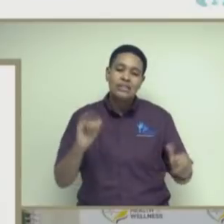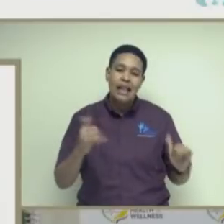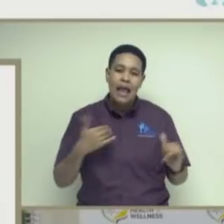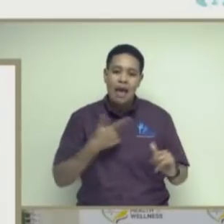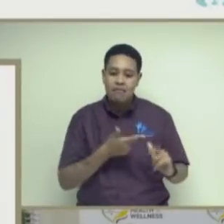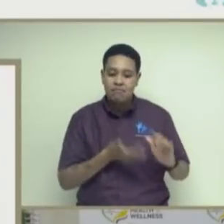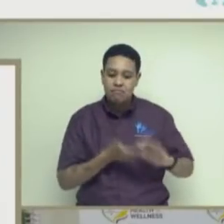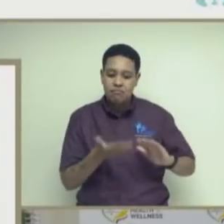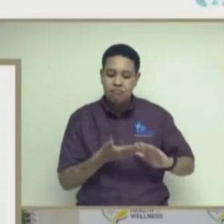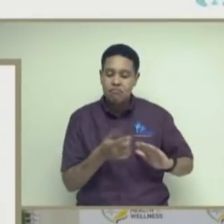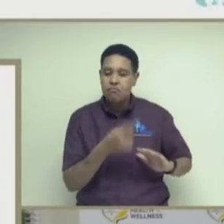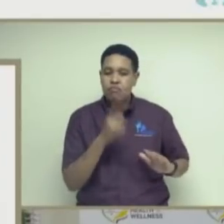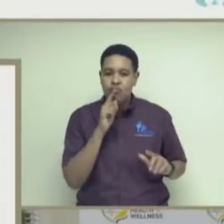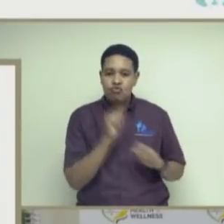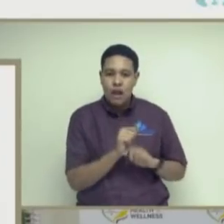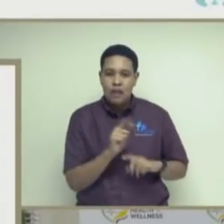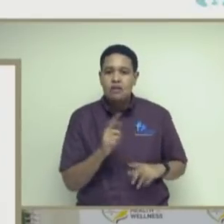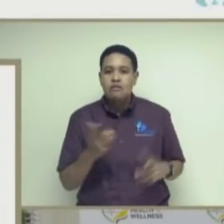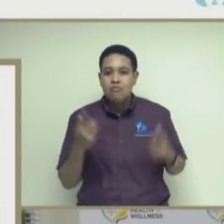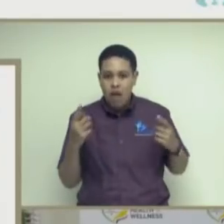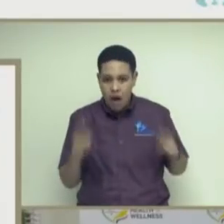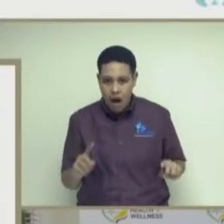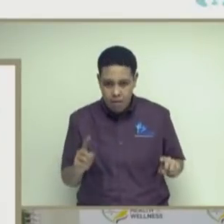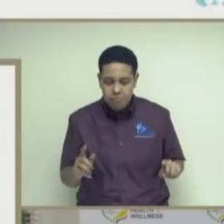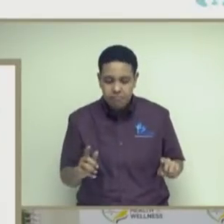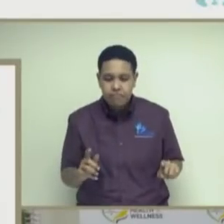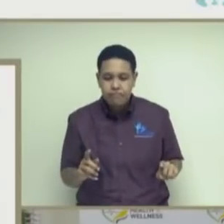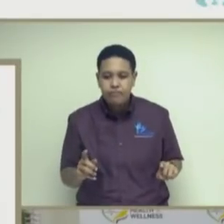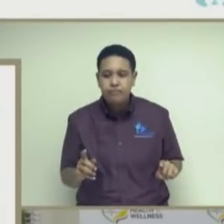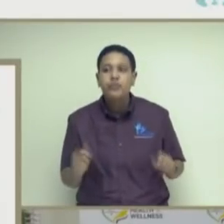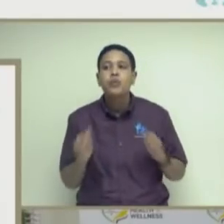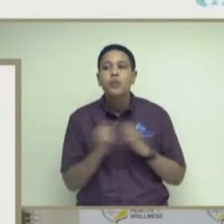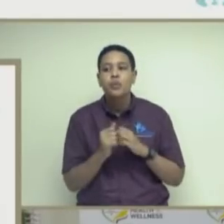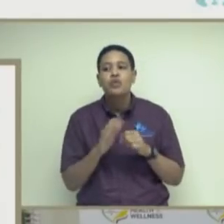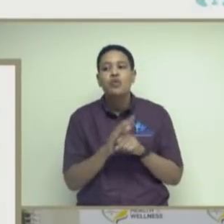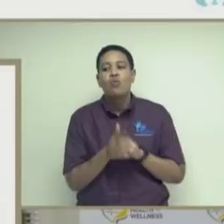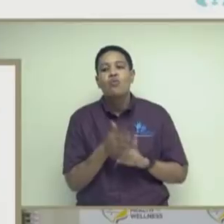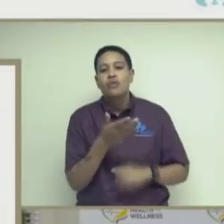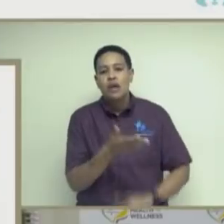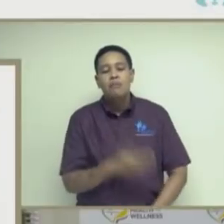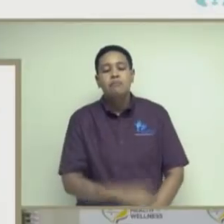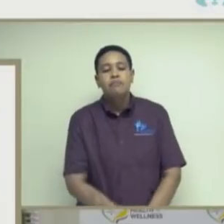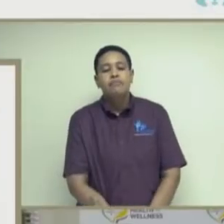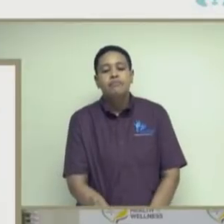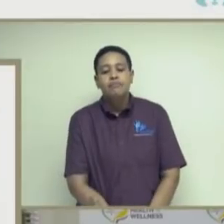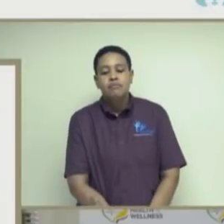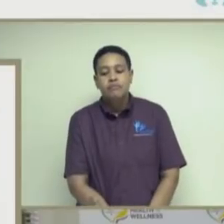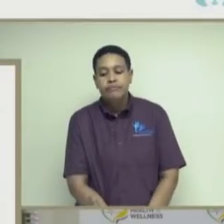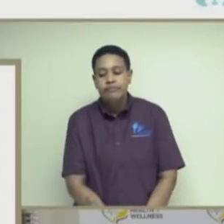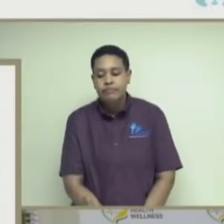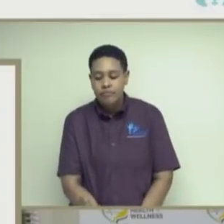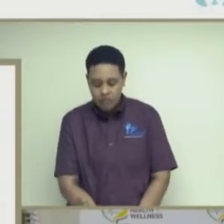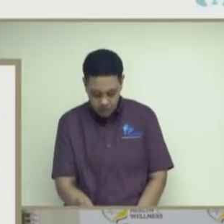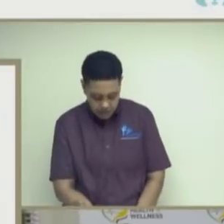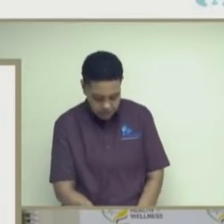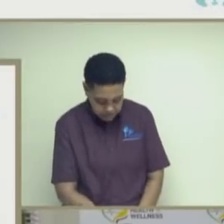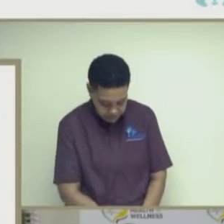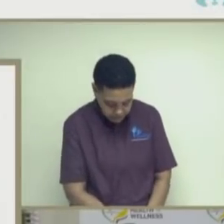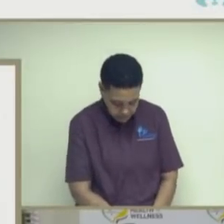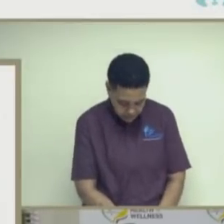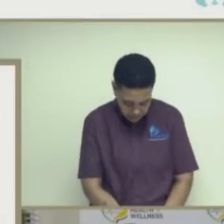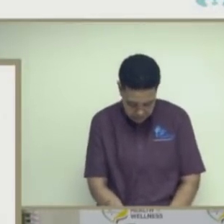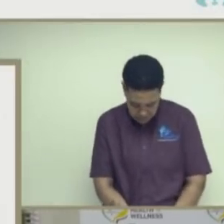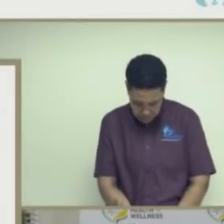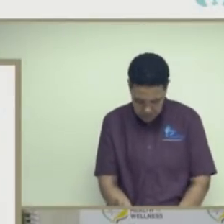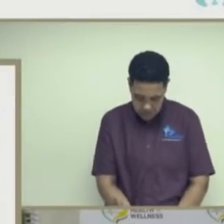have this reality to work with COVID. So therefore, the issue of personal